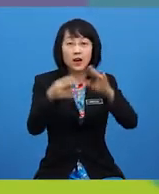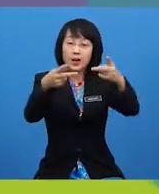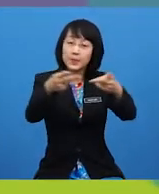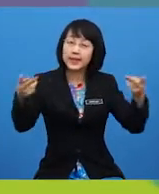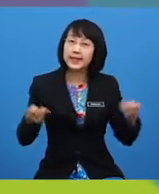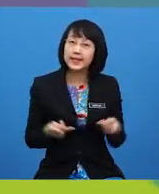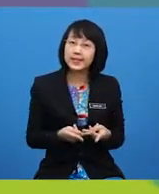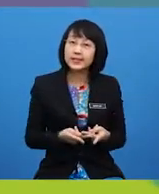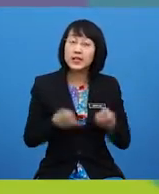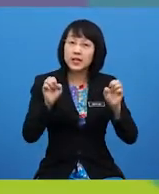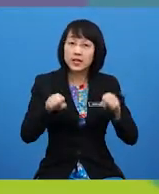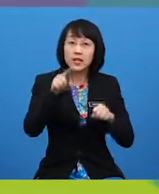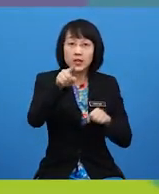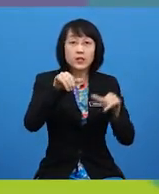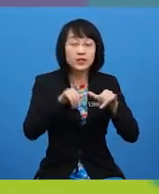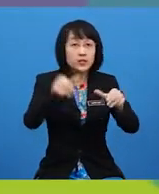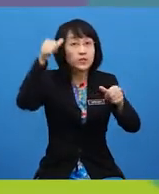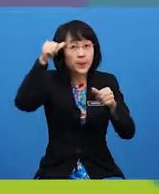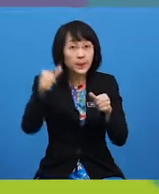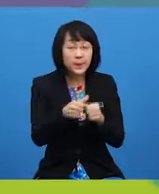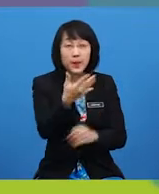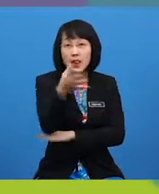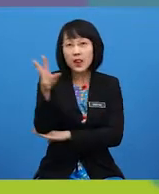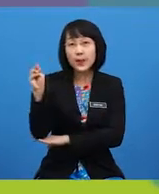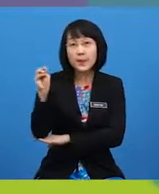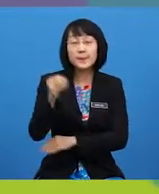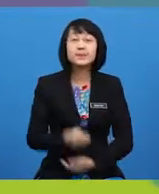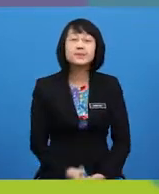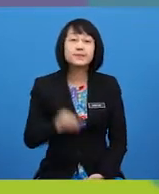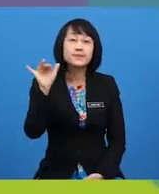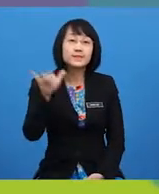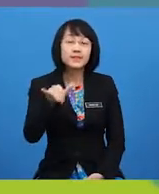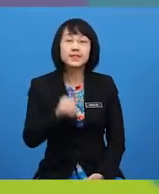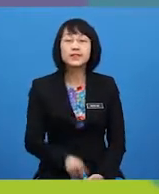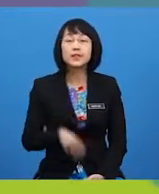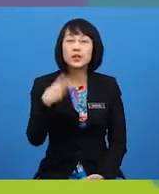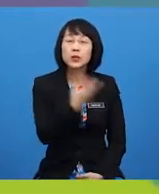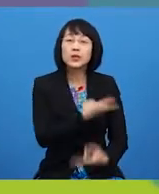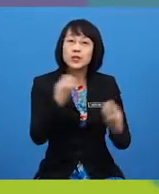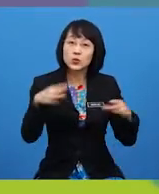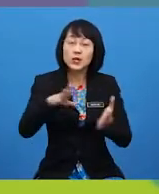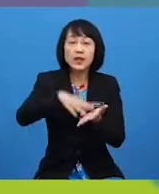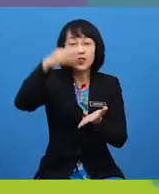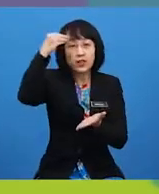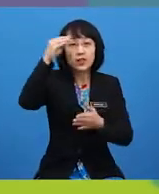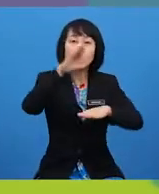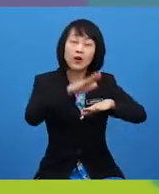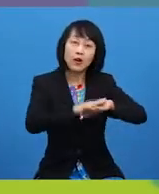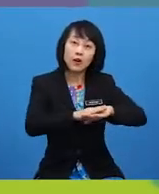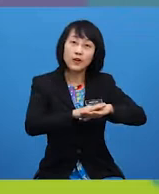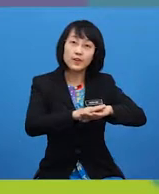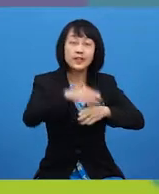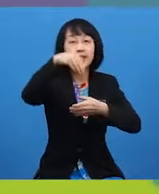in, under, next, in front of, below,